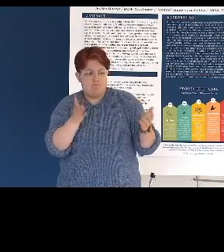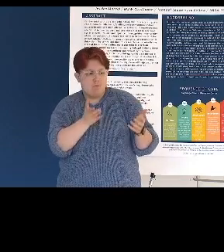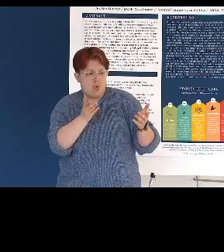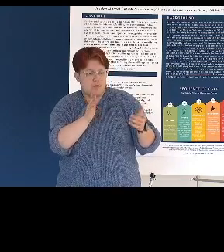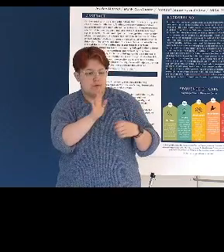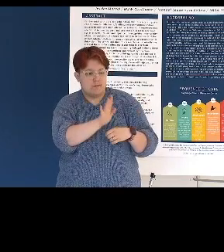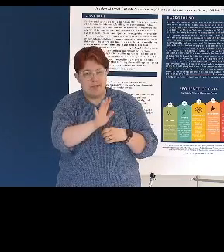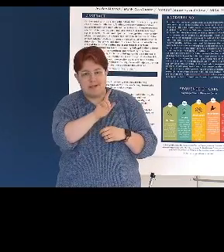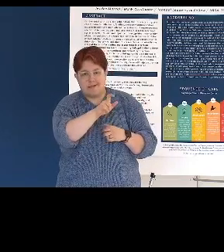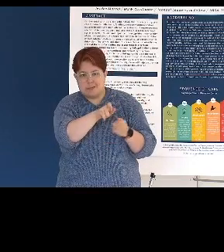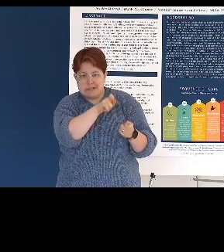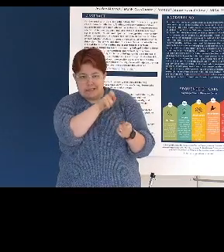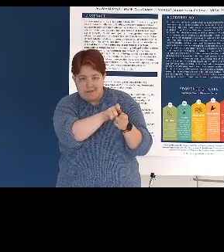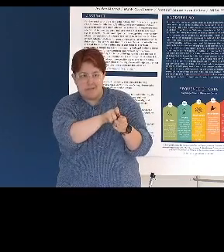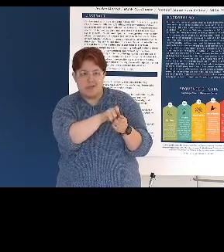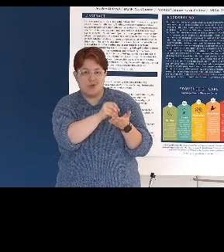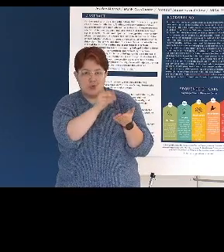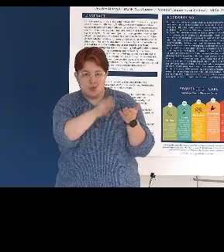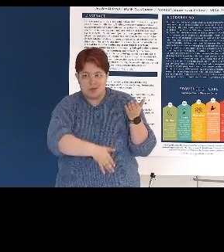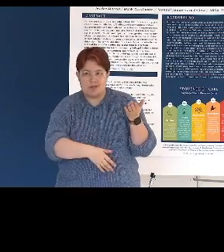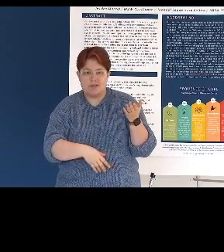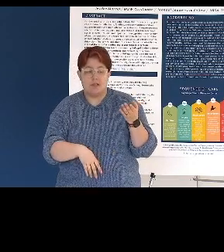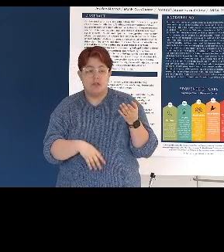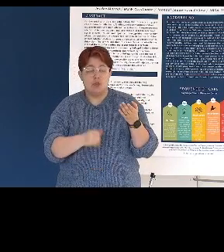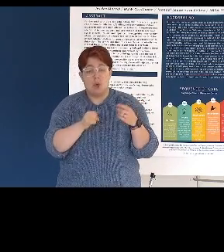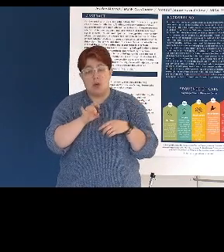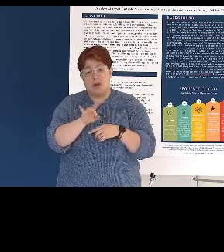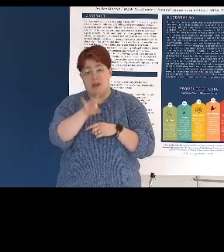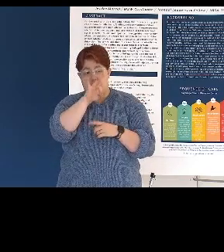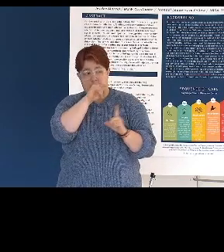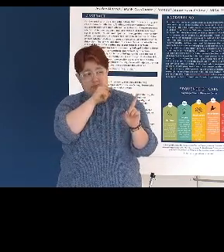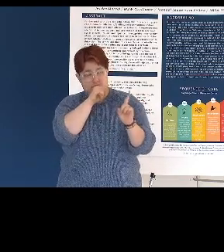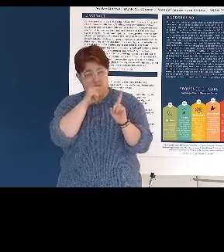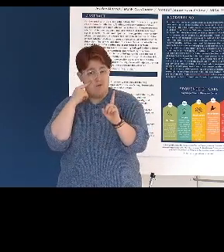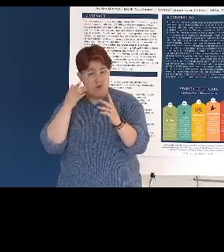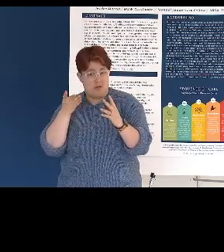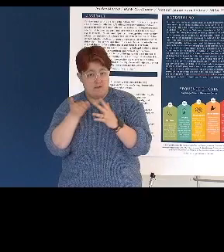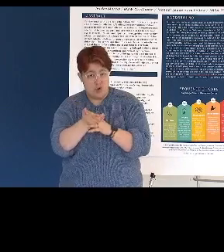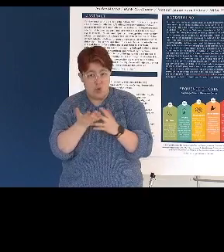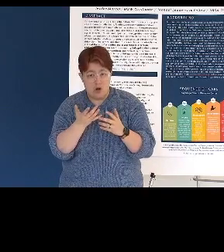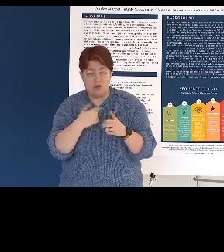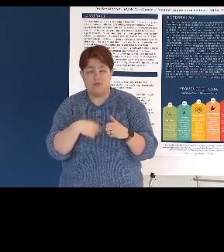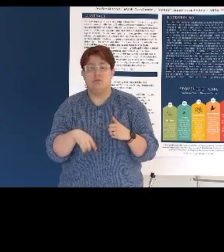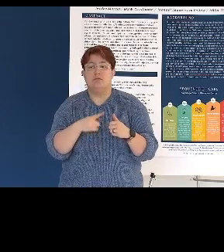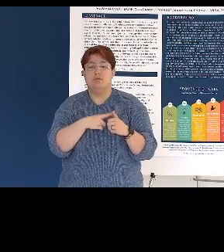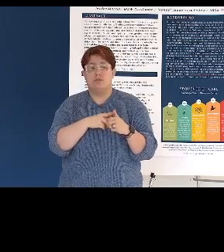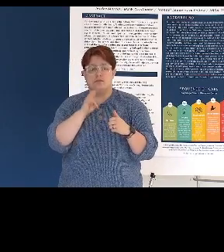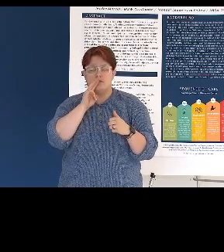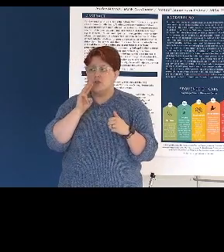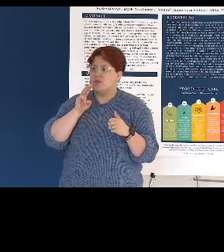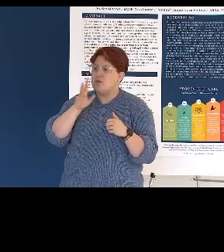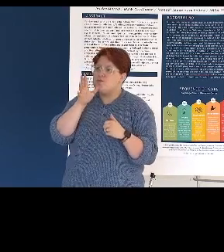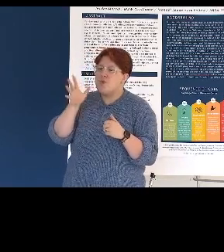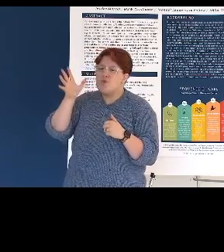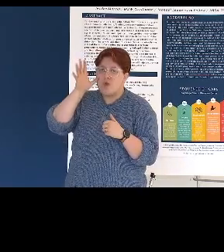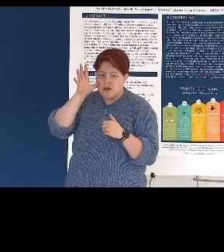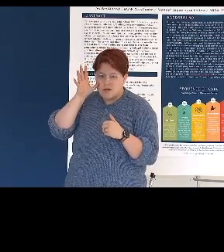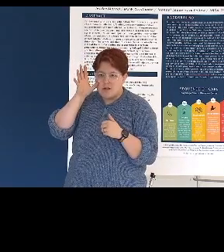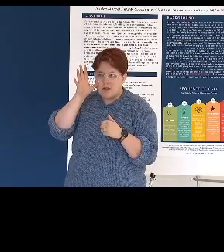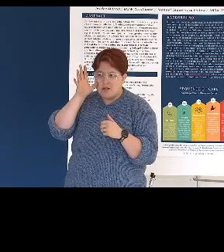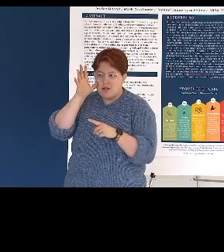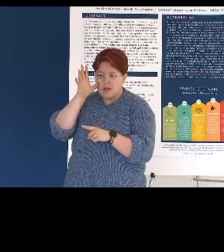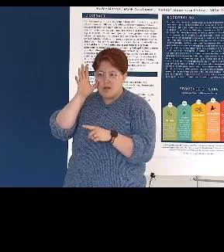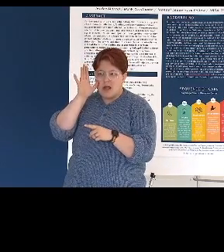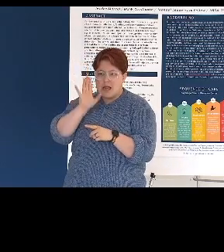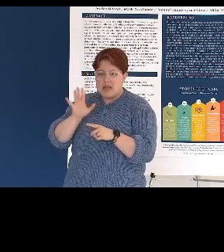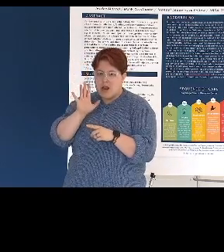students. And so these 8 targets for the intervention include looking at parental well-being, so developing parents' own